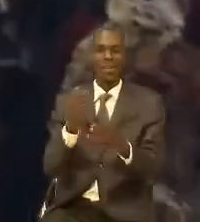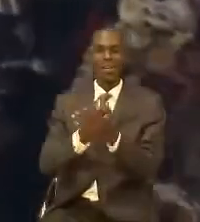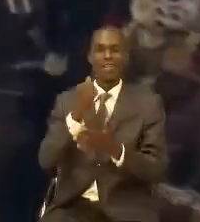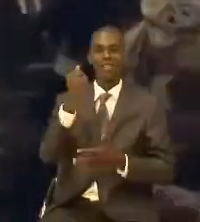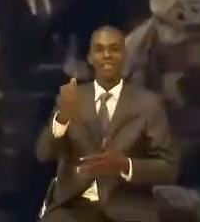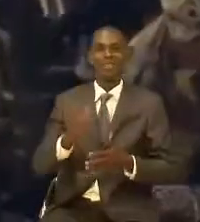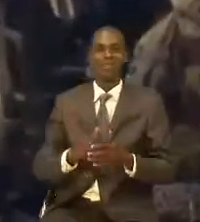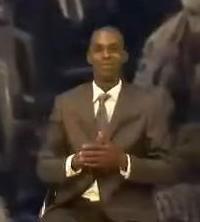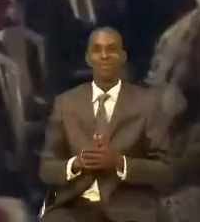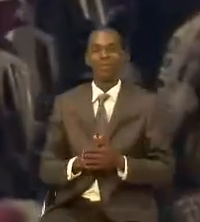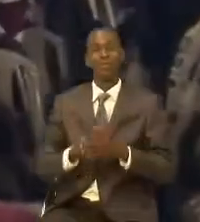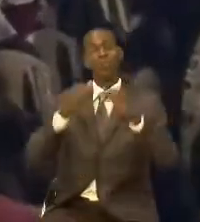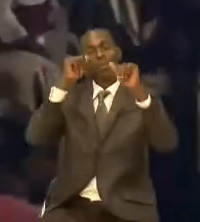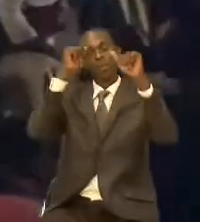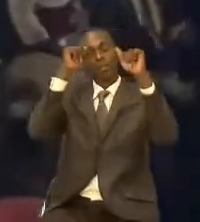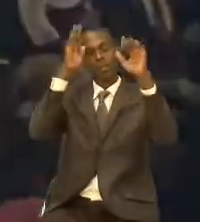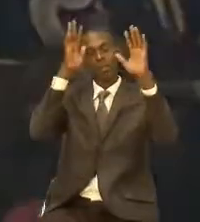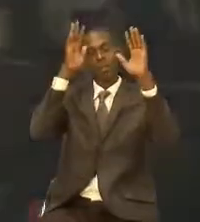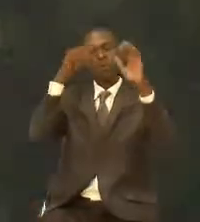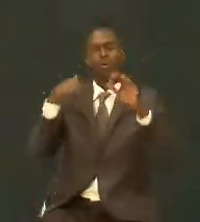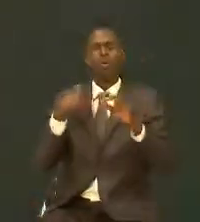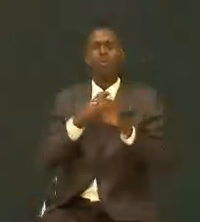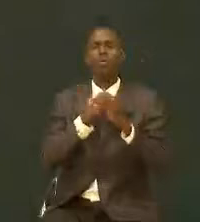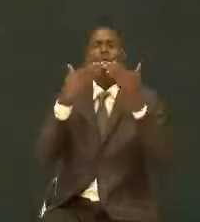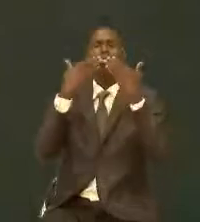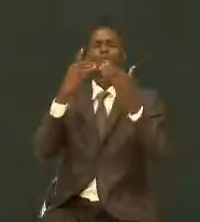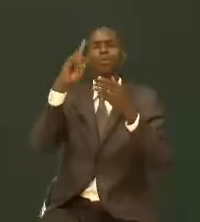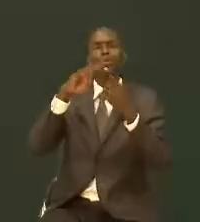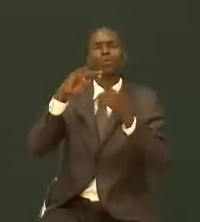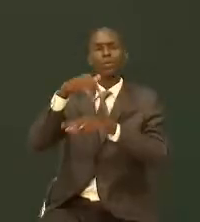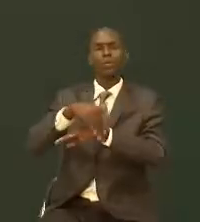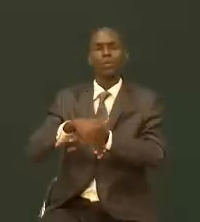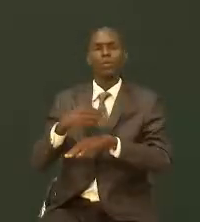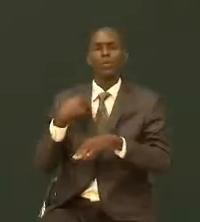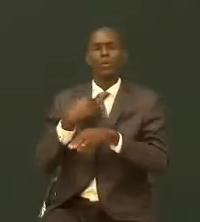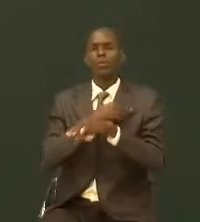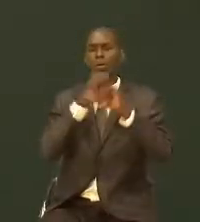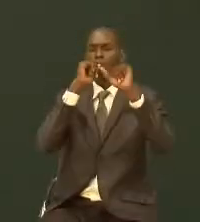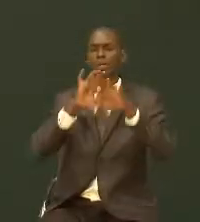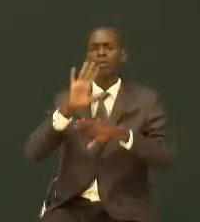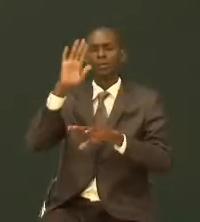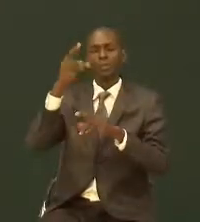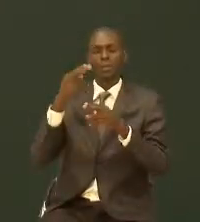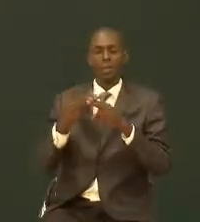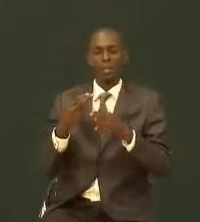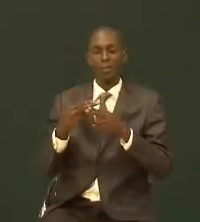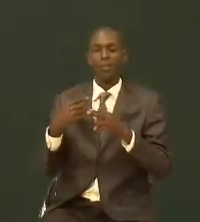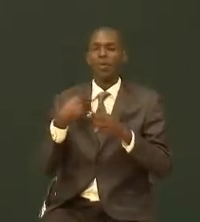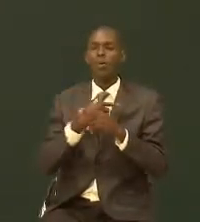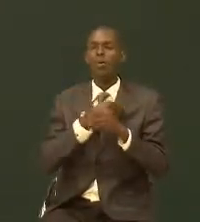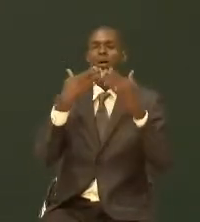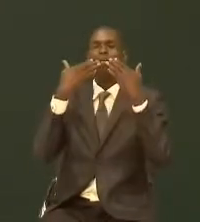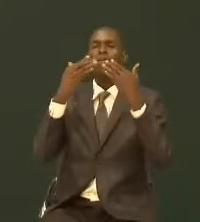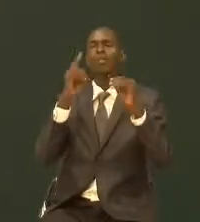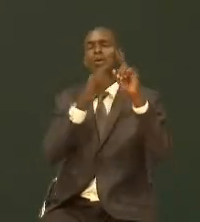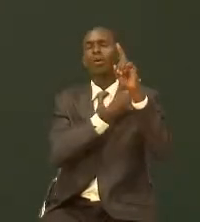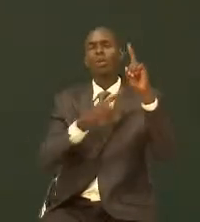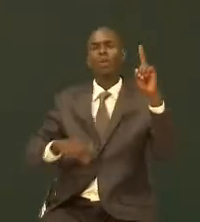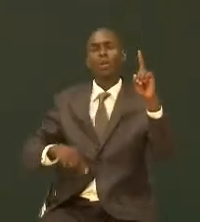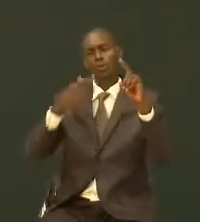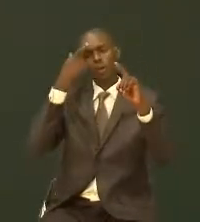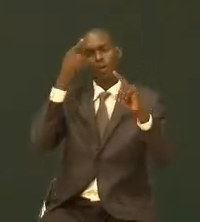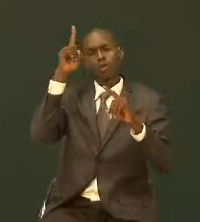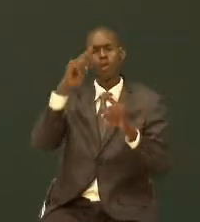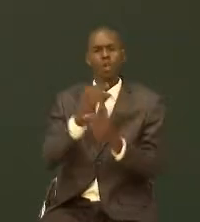father well thank you tonight i will bless your name we thank you lord because you love